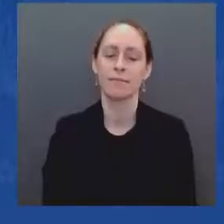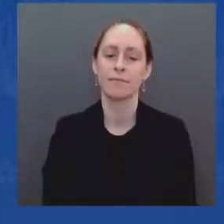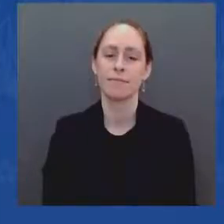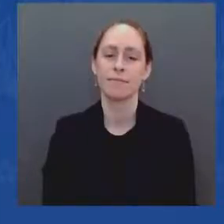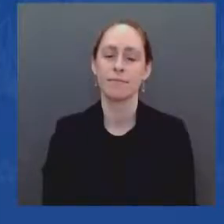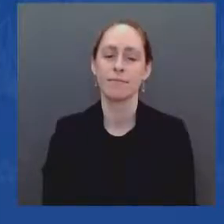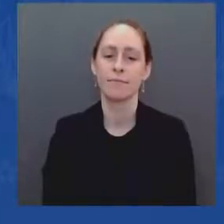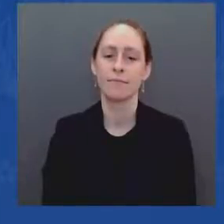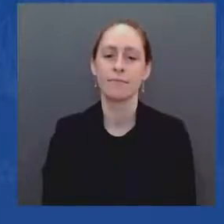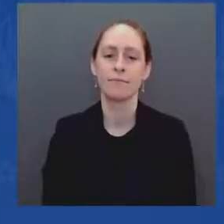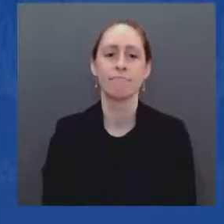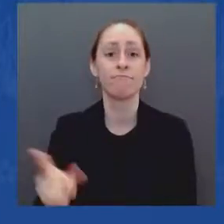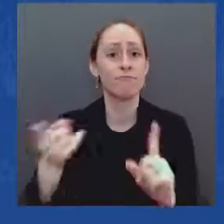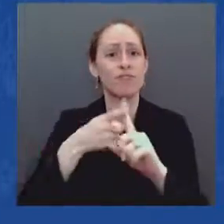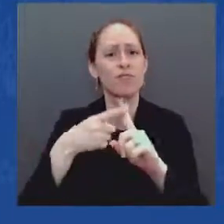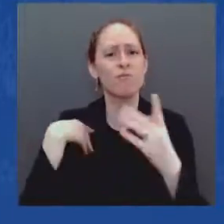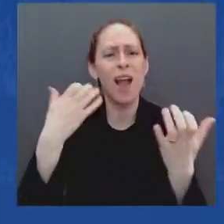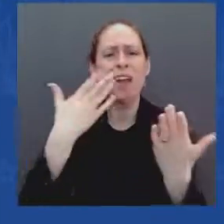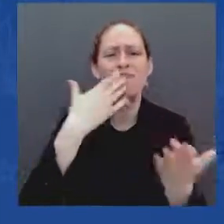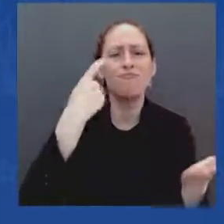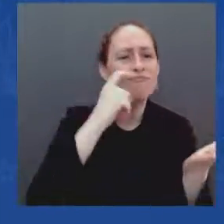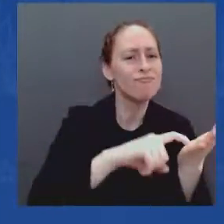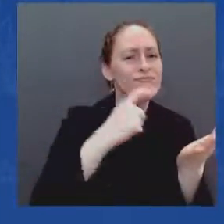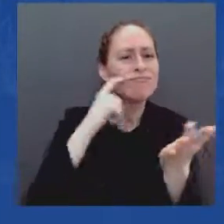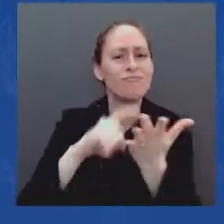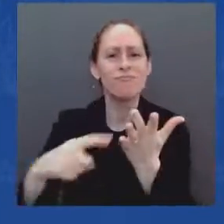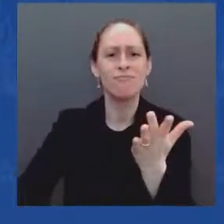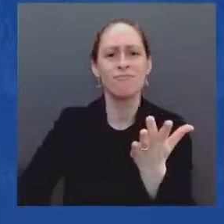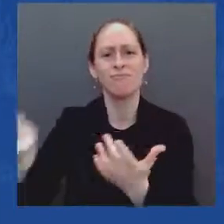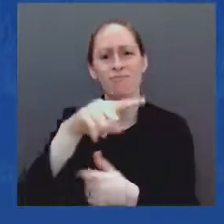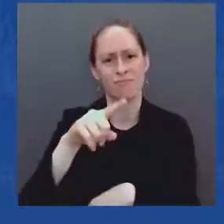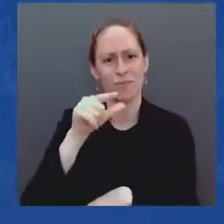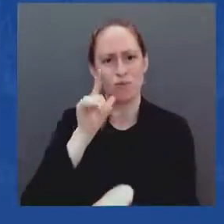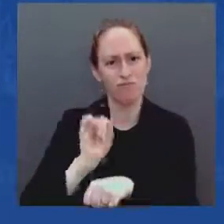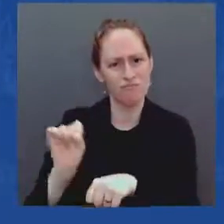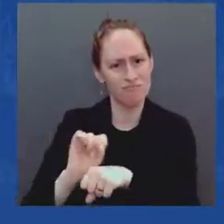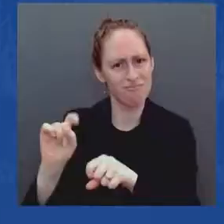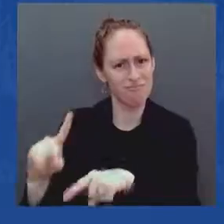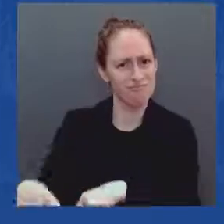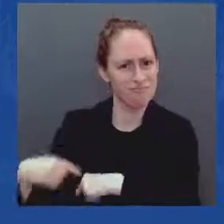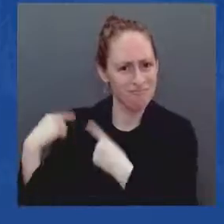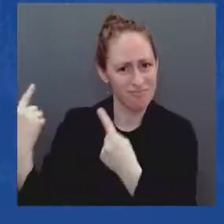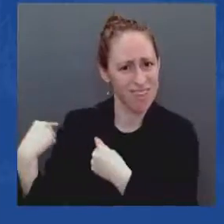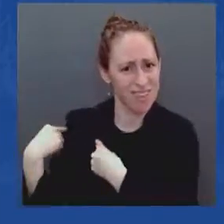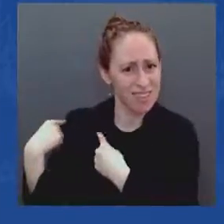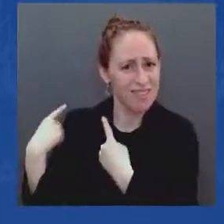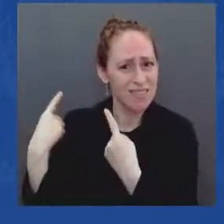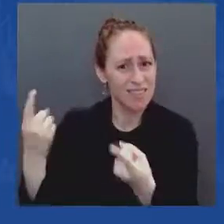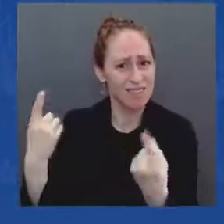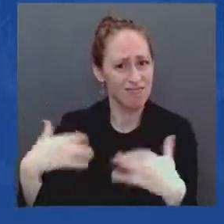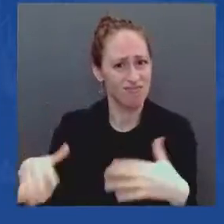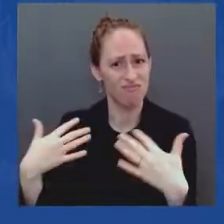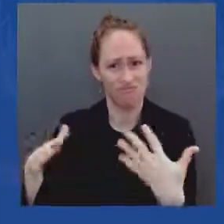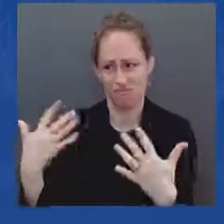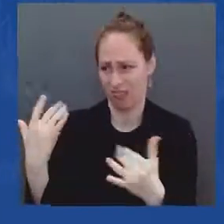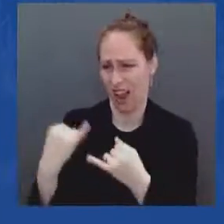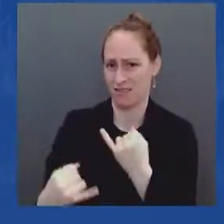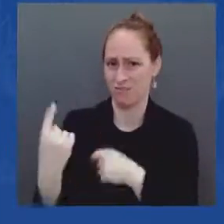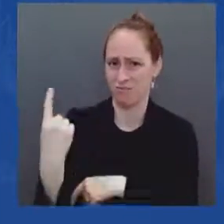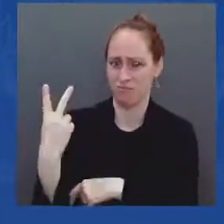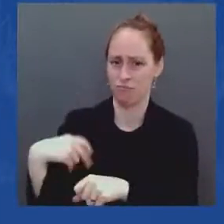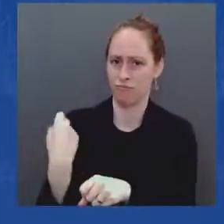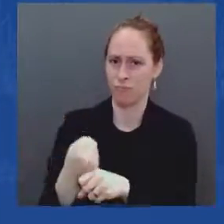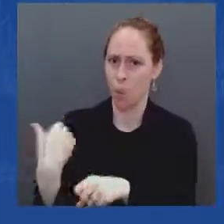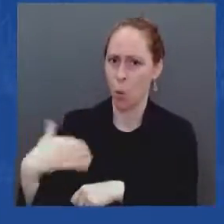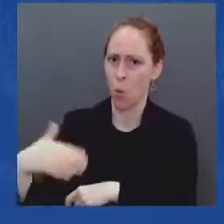work specifically over the last 2 years. For so many of you, these last 2 years have presented probably